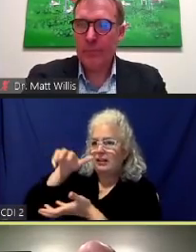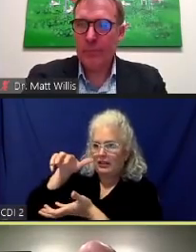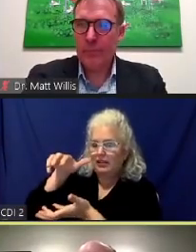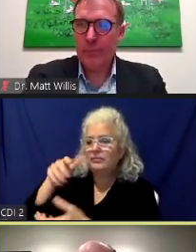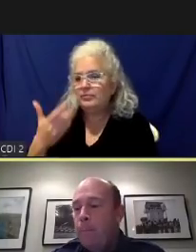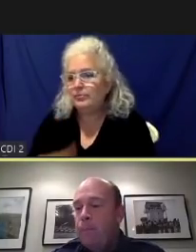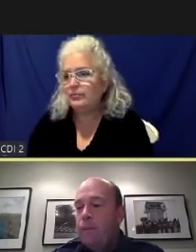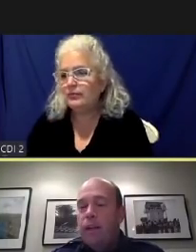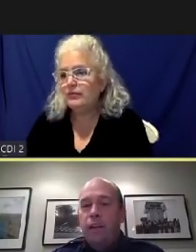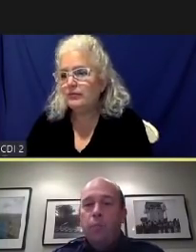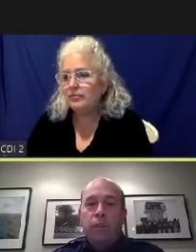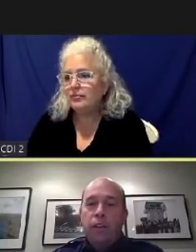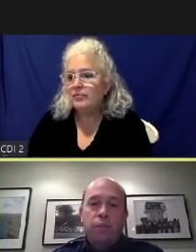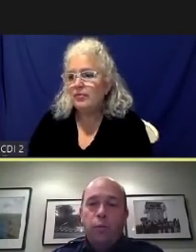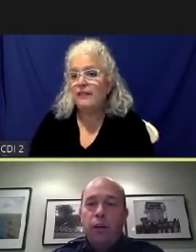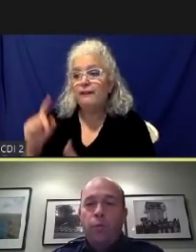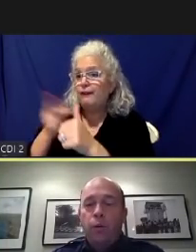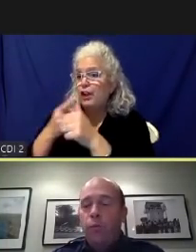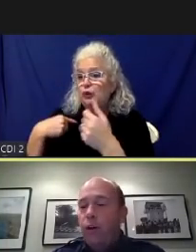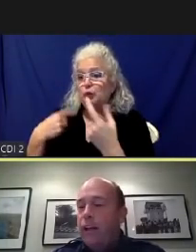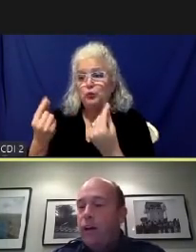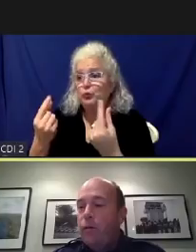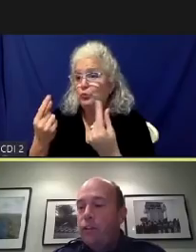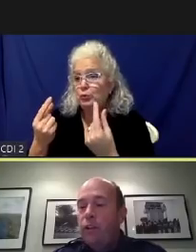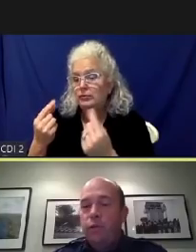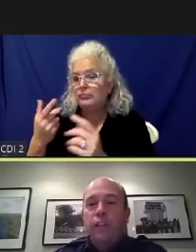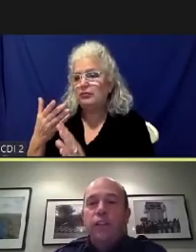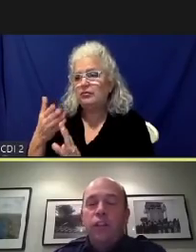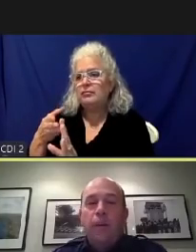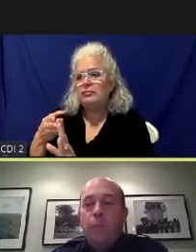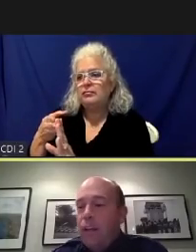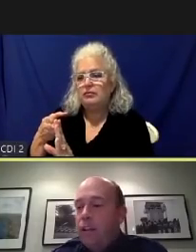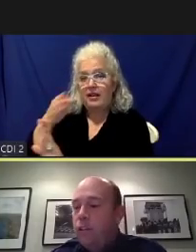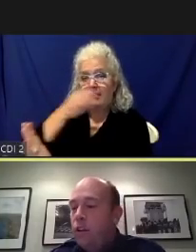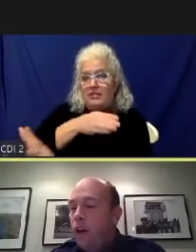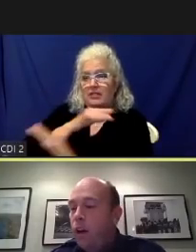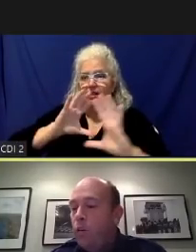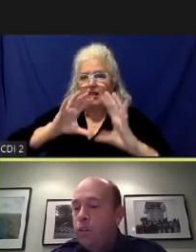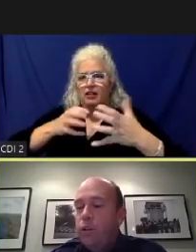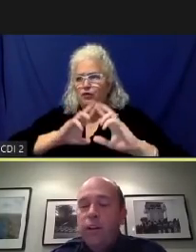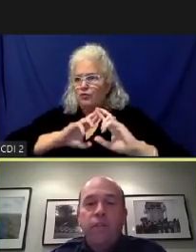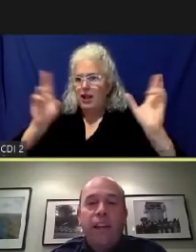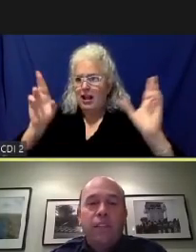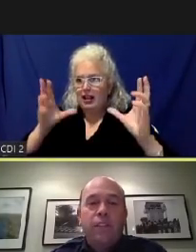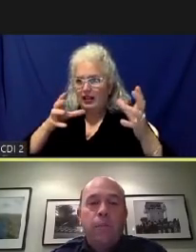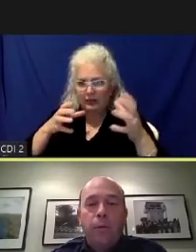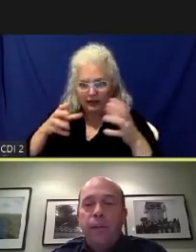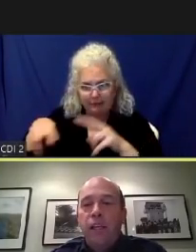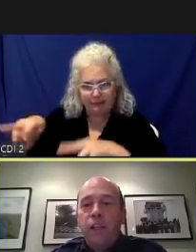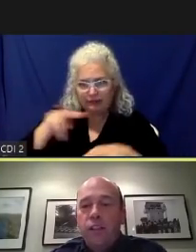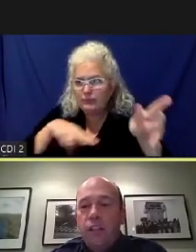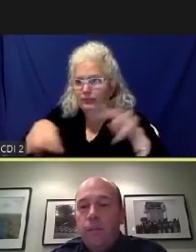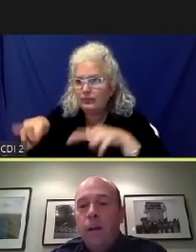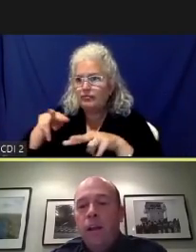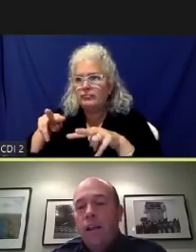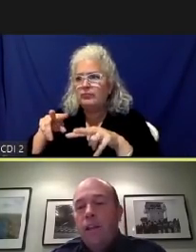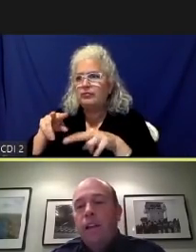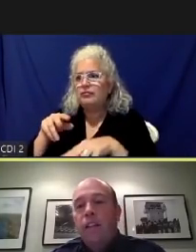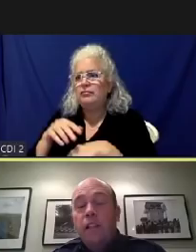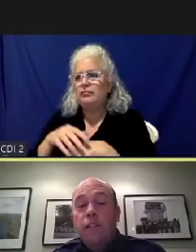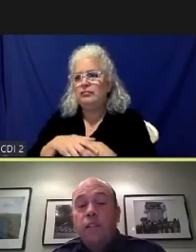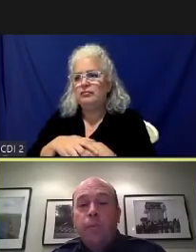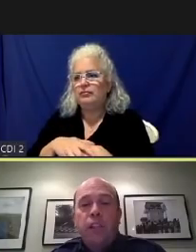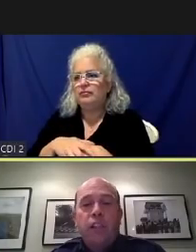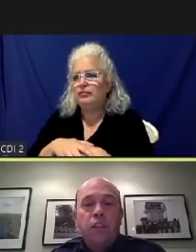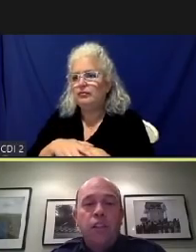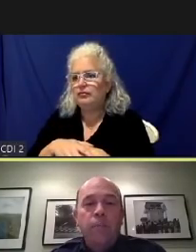develop a plan. Within 24 to 48 hours, they'll transition that plan over to an advanced implementation team. That